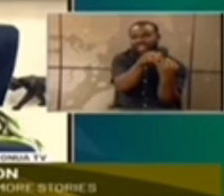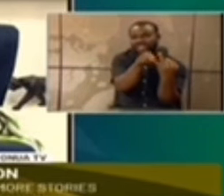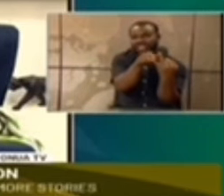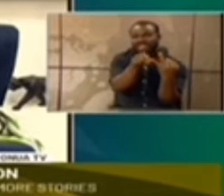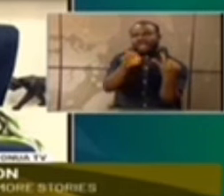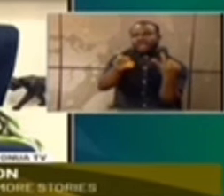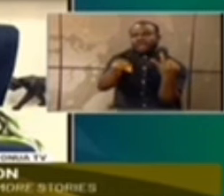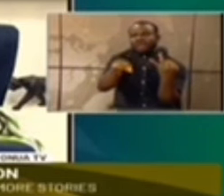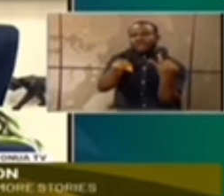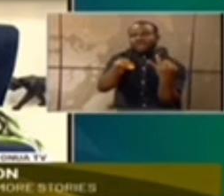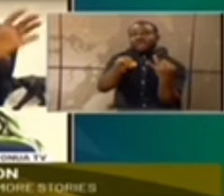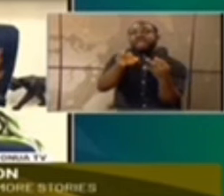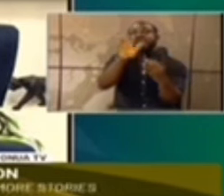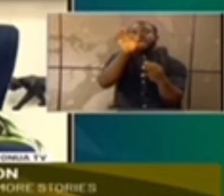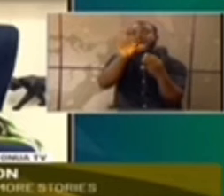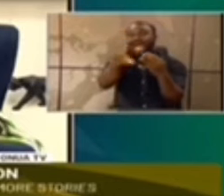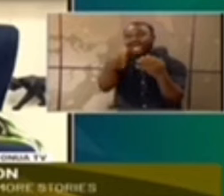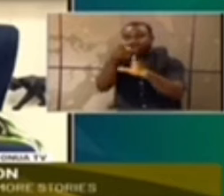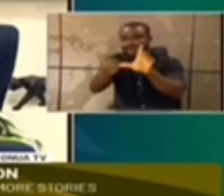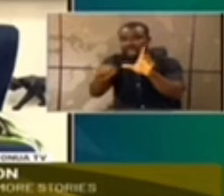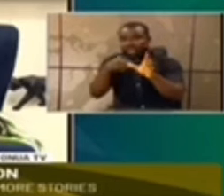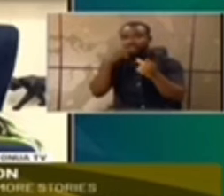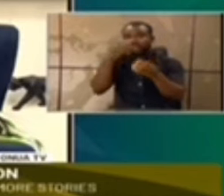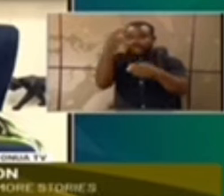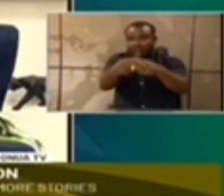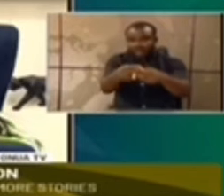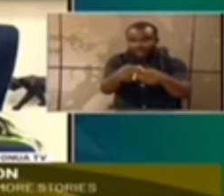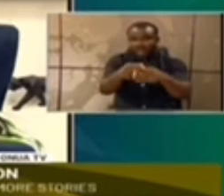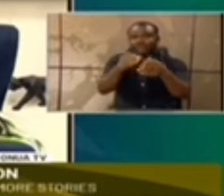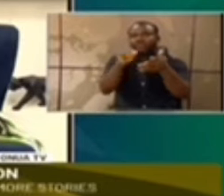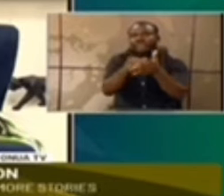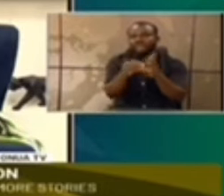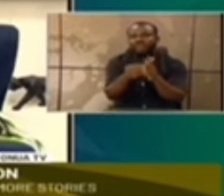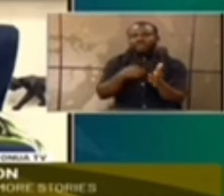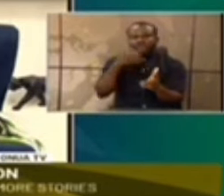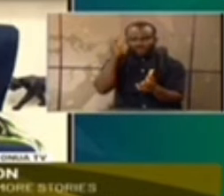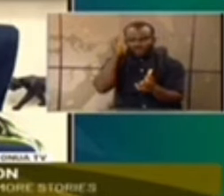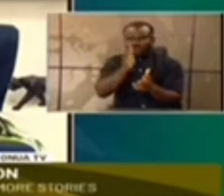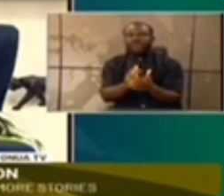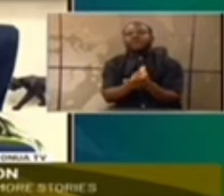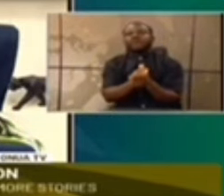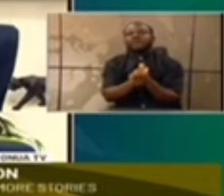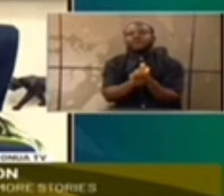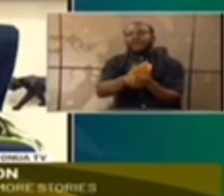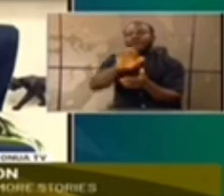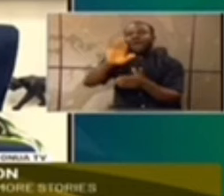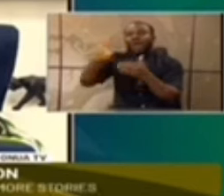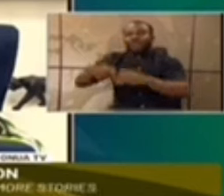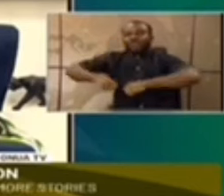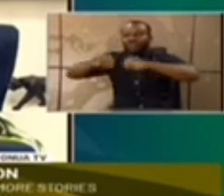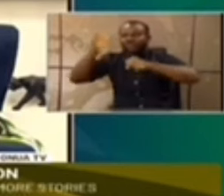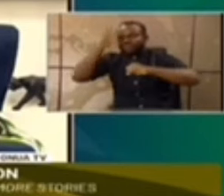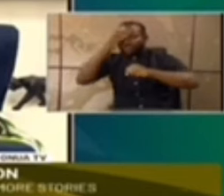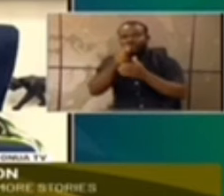enzema ah wahini bi a wo hono m. Ese eye galamse fuobi. Eh hana sa asene pa ye no no ompesa ade